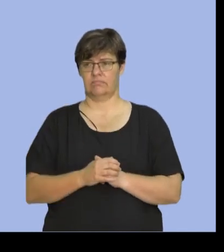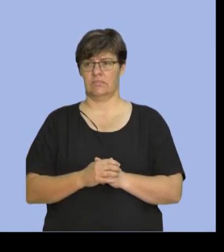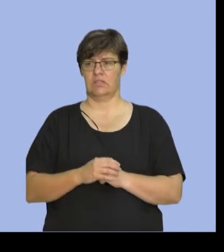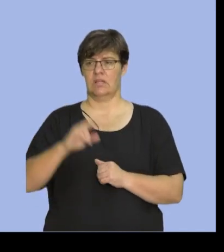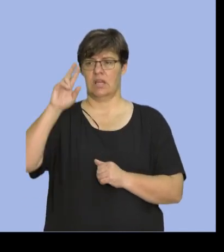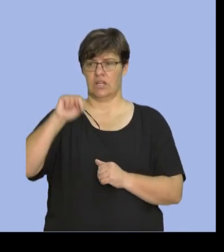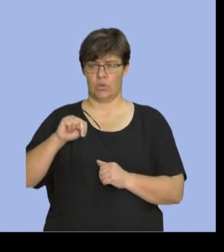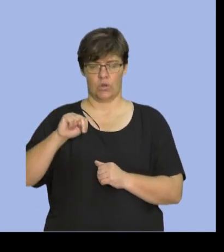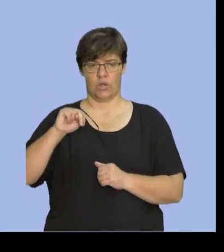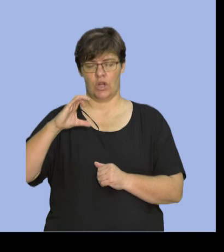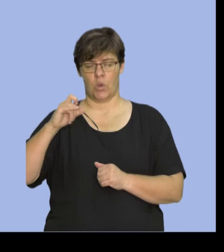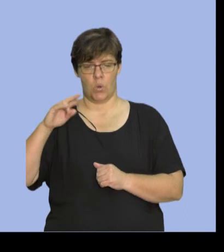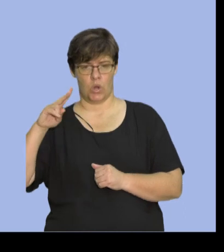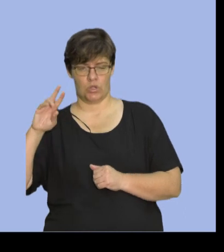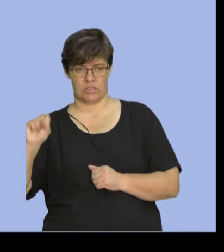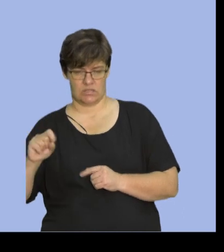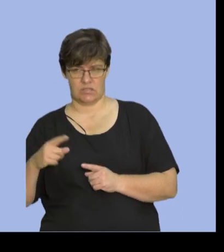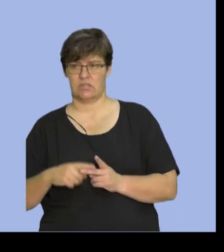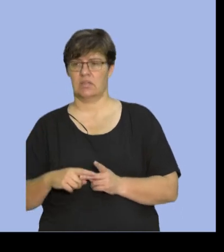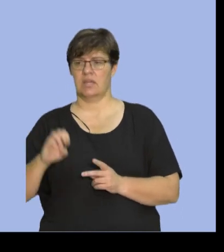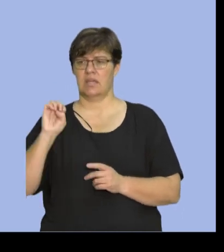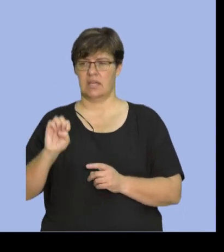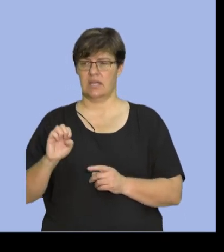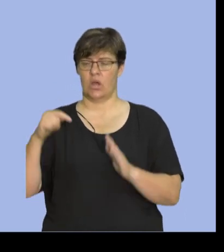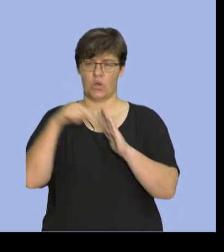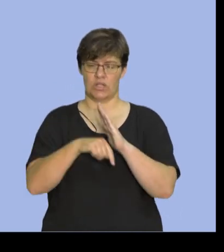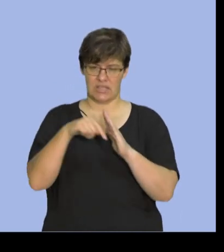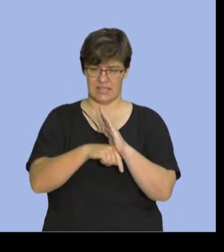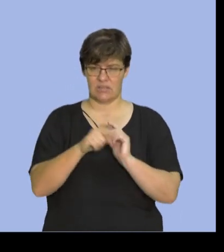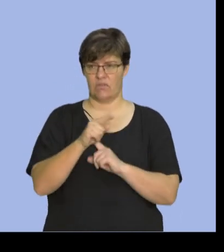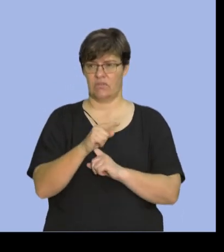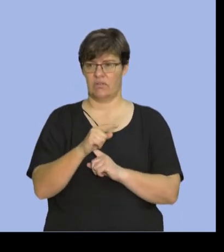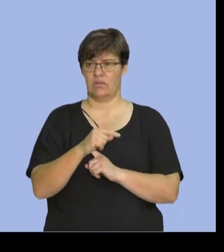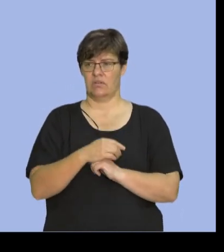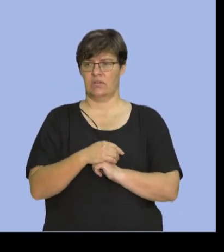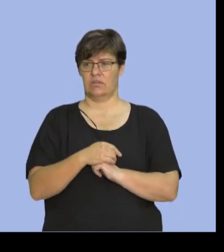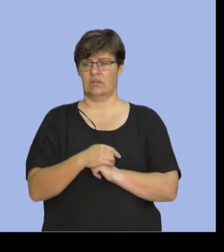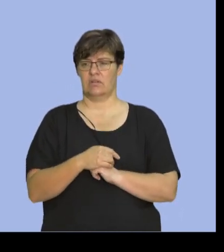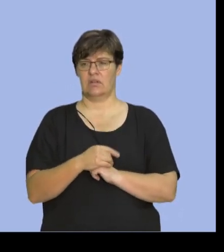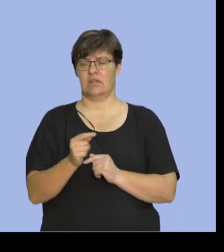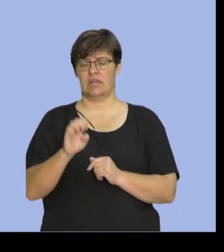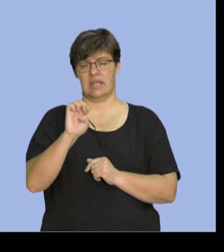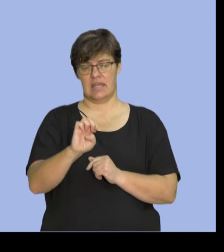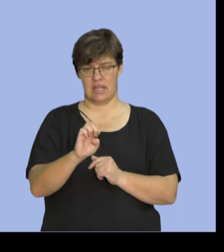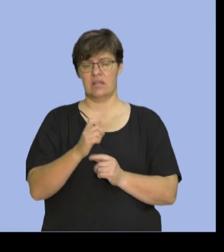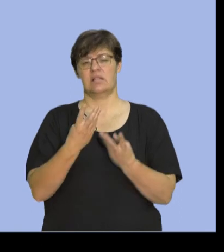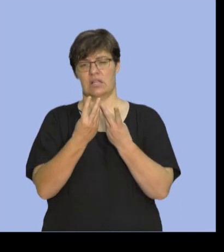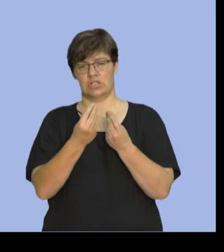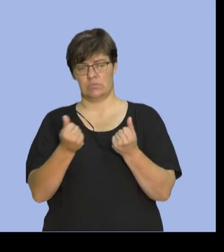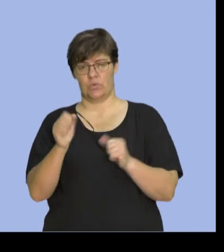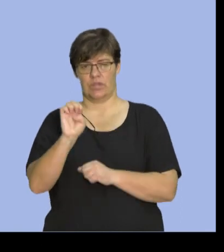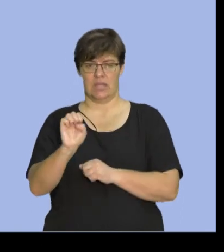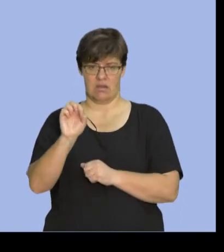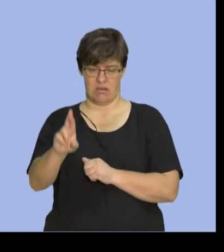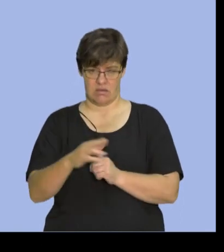the nucleolus. E was the contents of the nucleus called the nucleoplasm, and we identified structure E